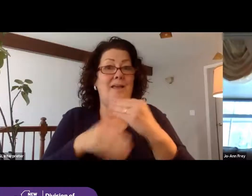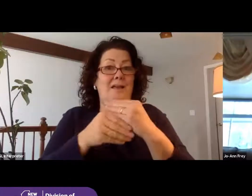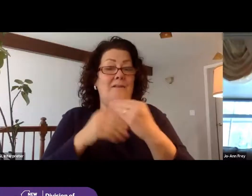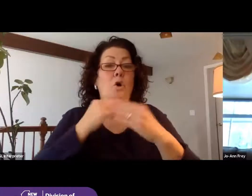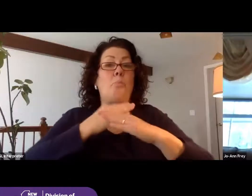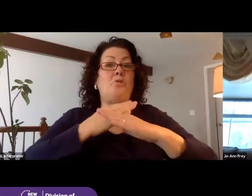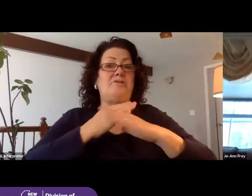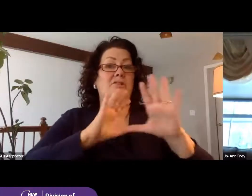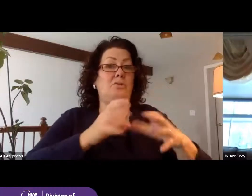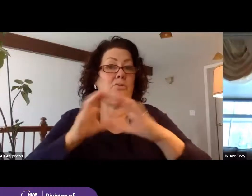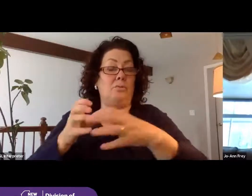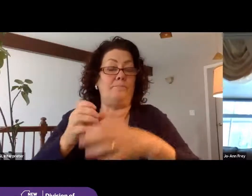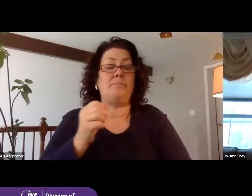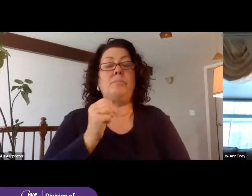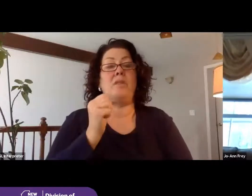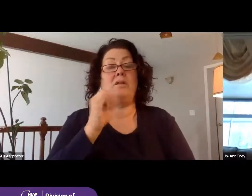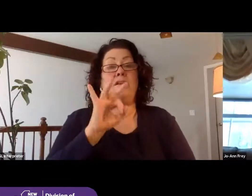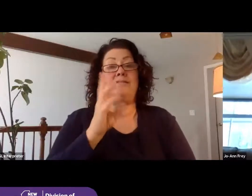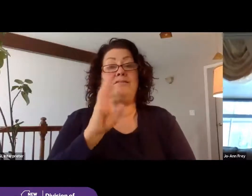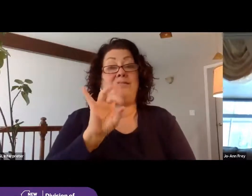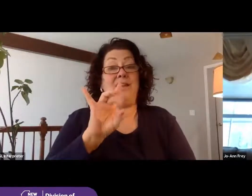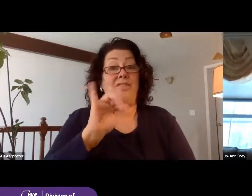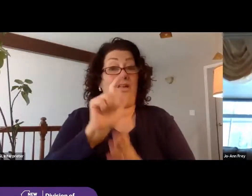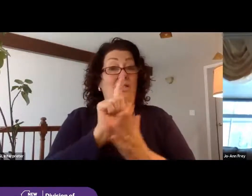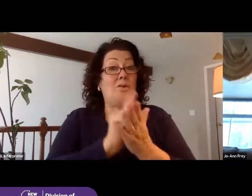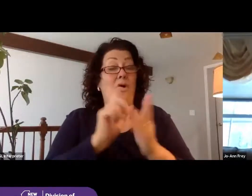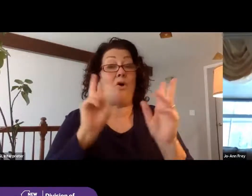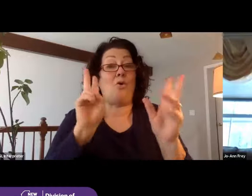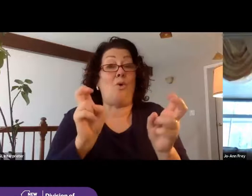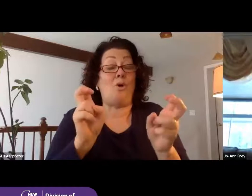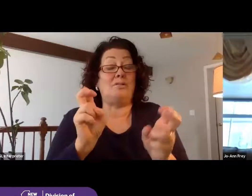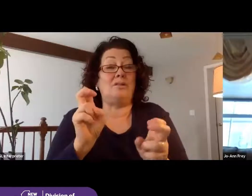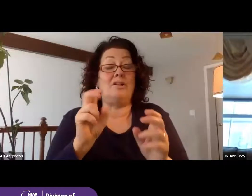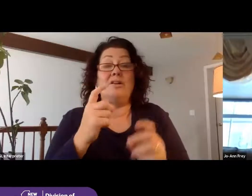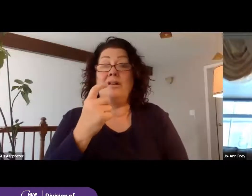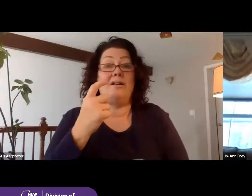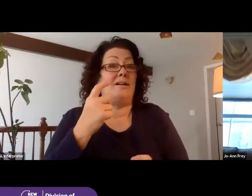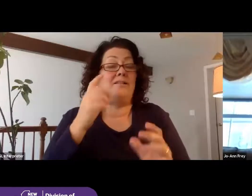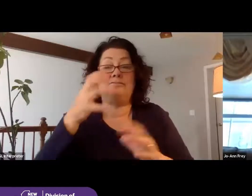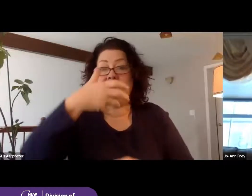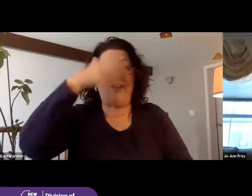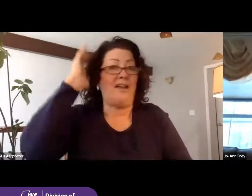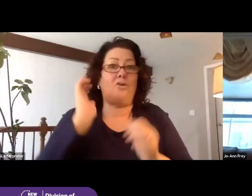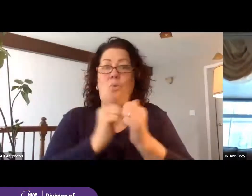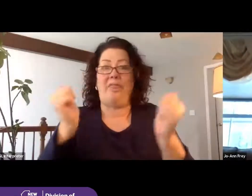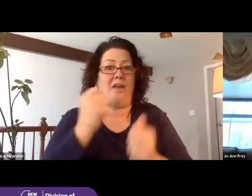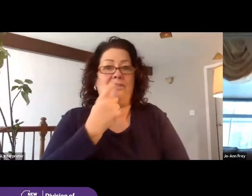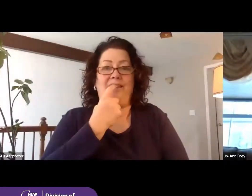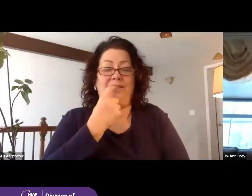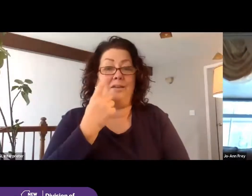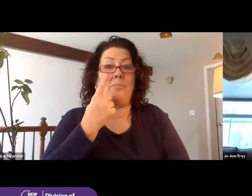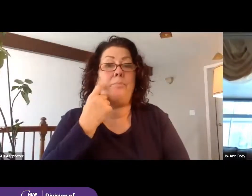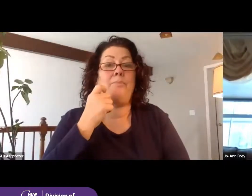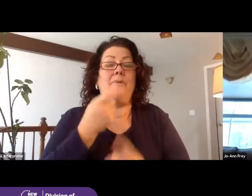1968 was called a toothless tiger by the NAACP. And that was because it had a notoriously